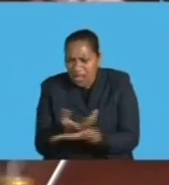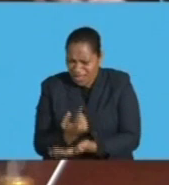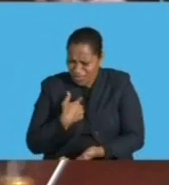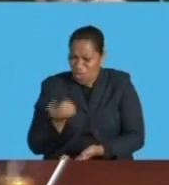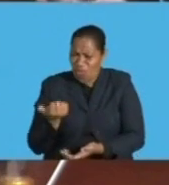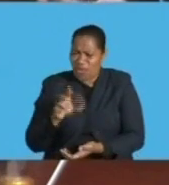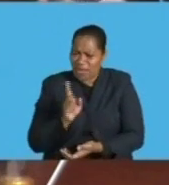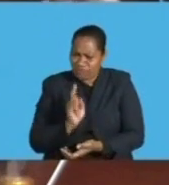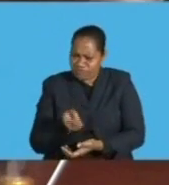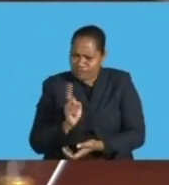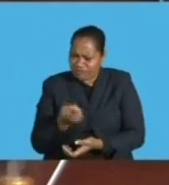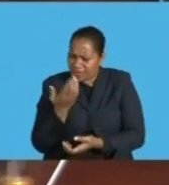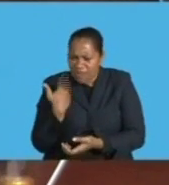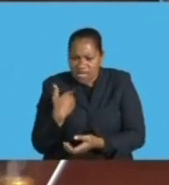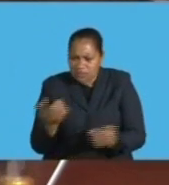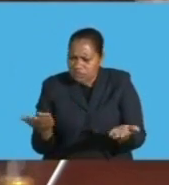past.